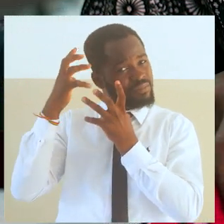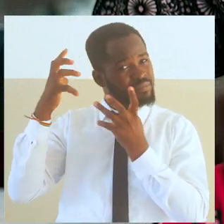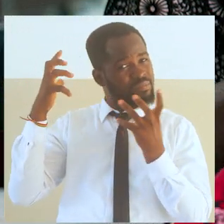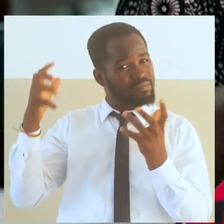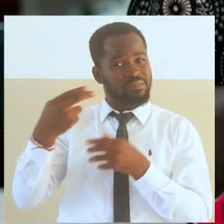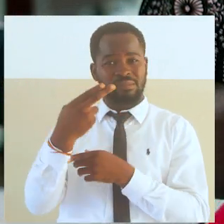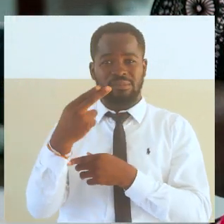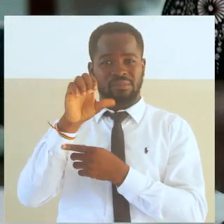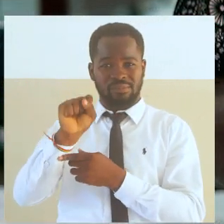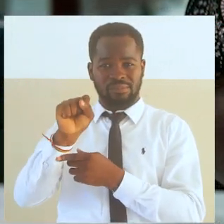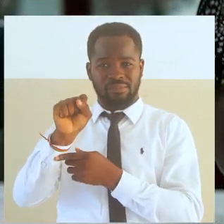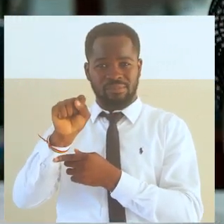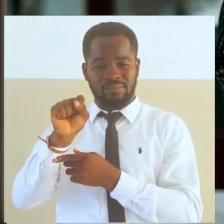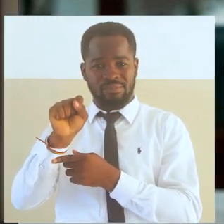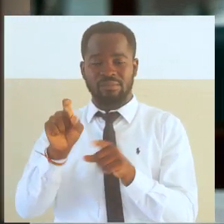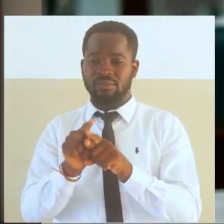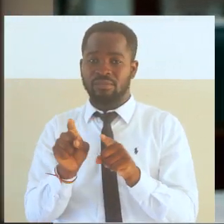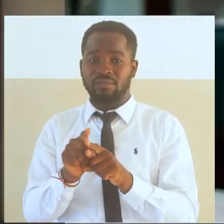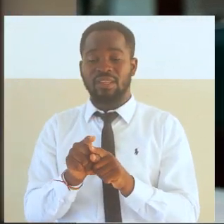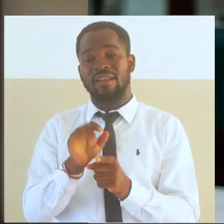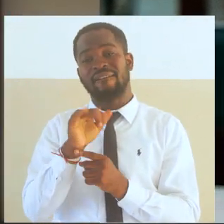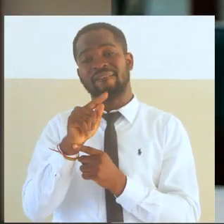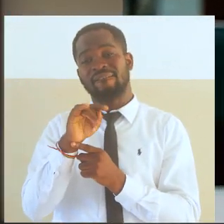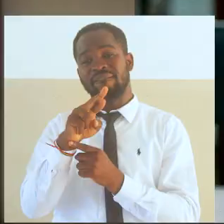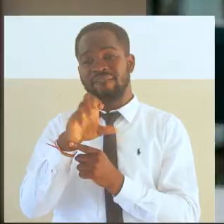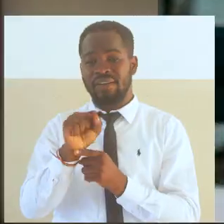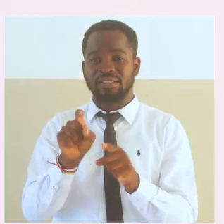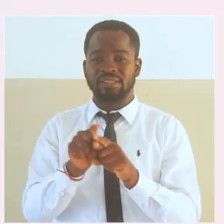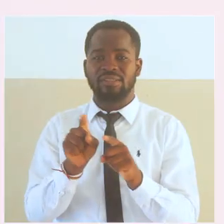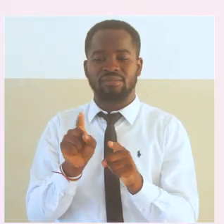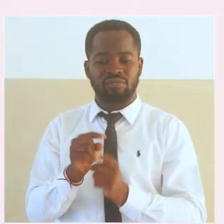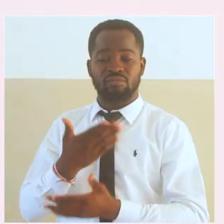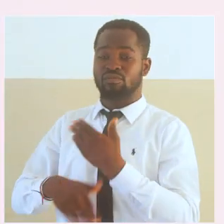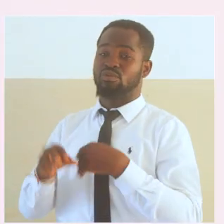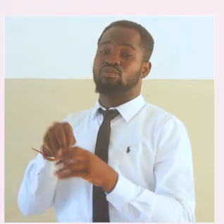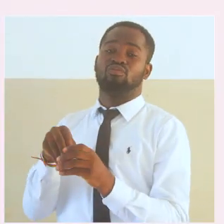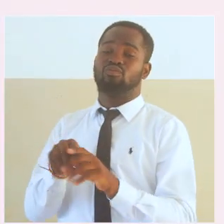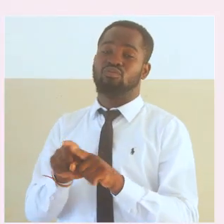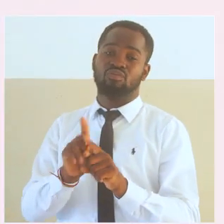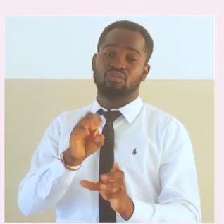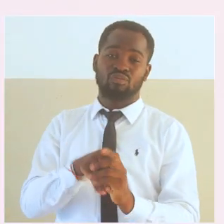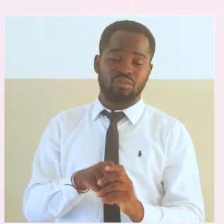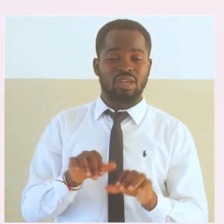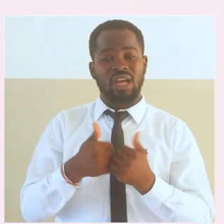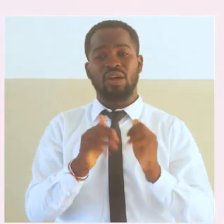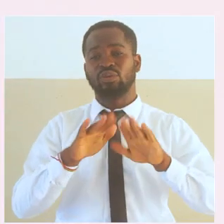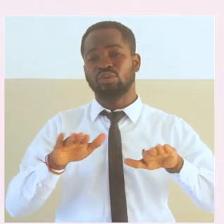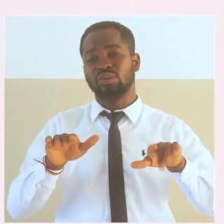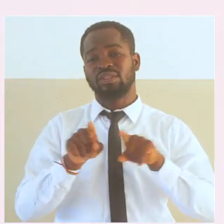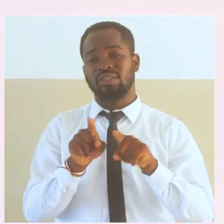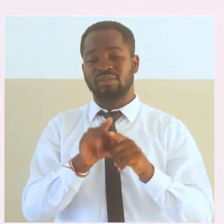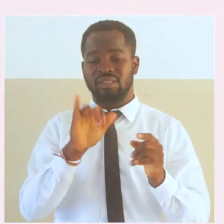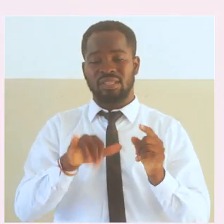hydrocephalus, but there are predisposing factors. The factors can be genetic. When